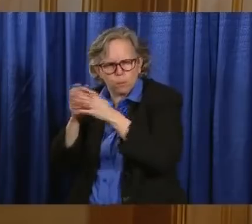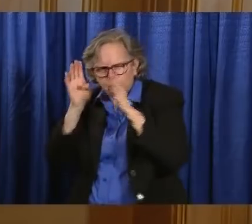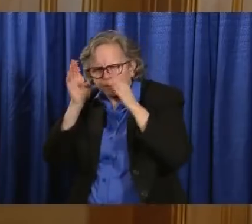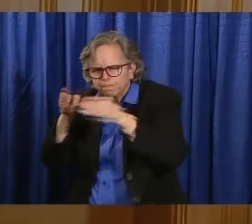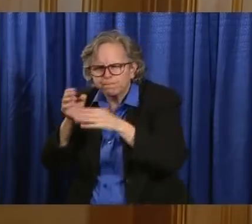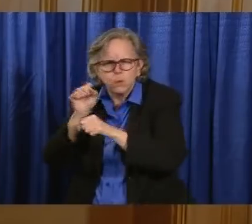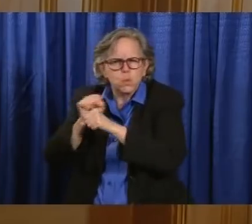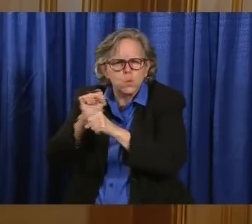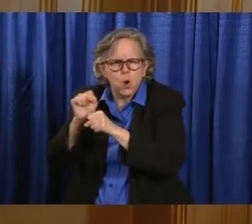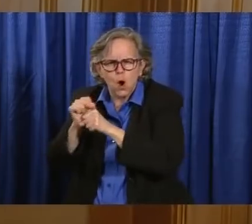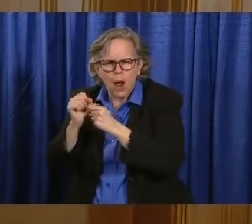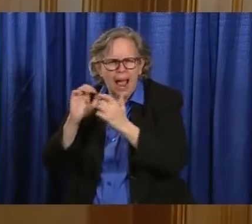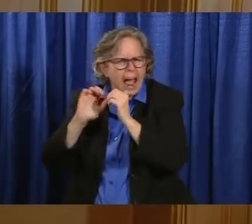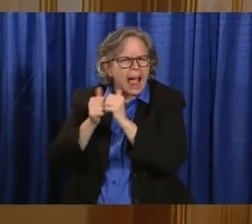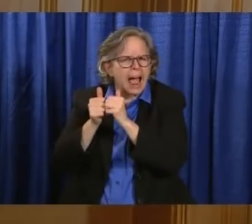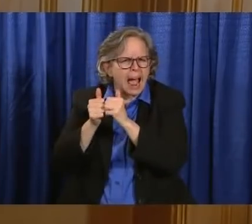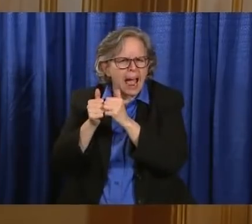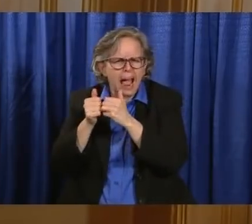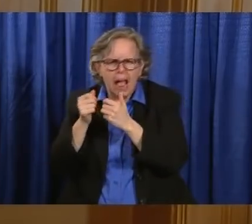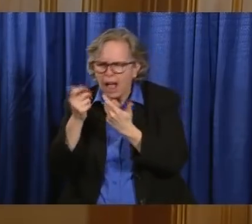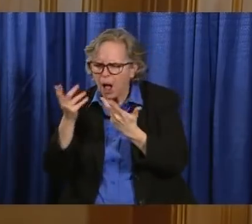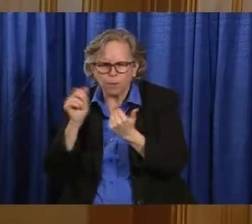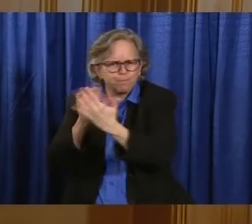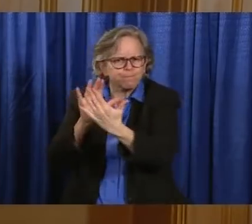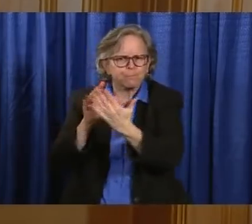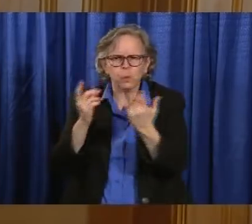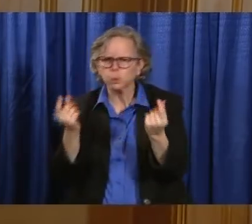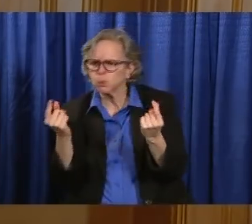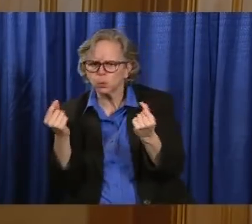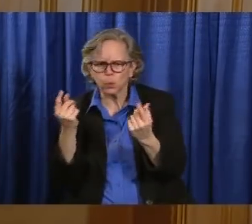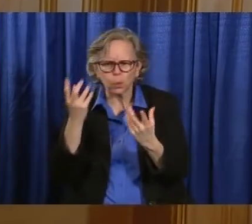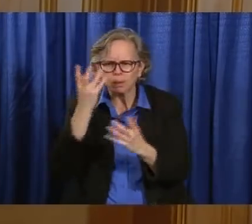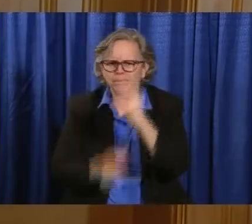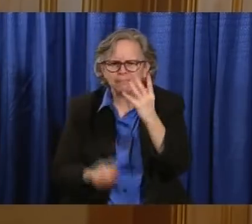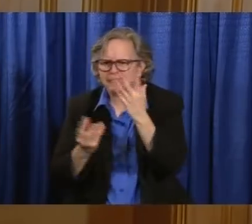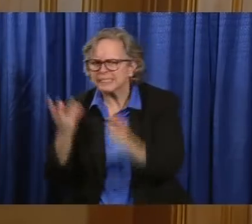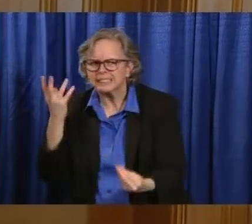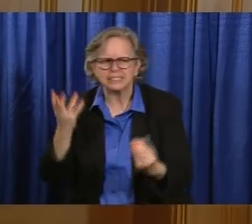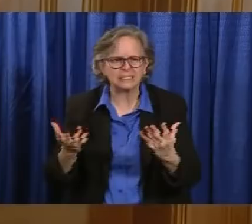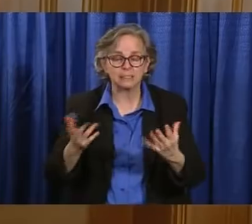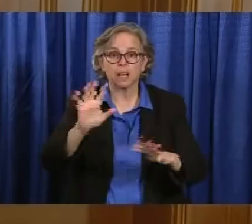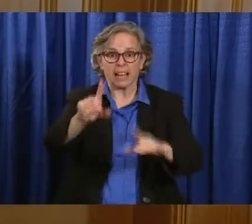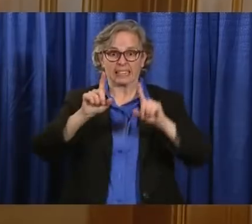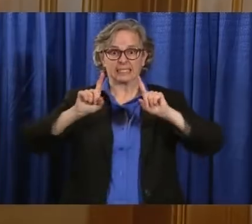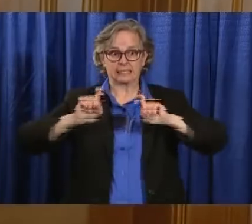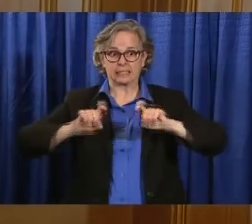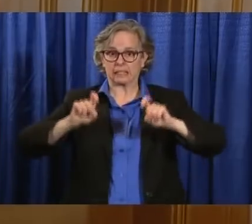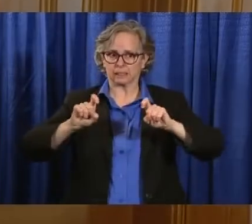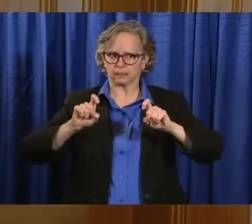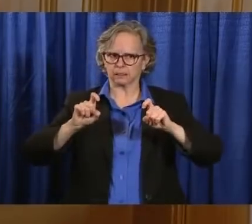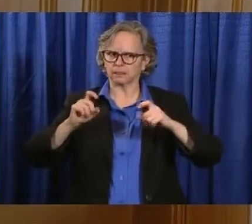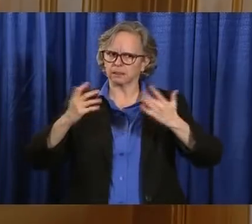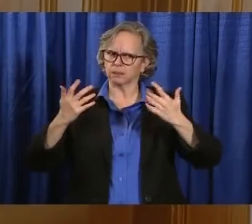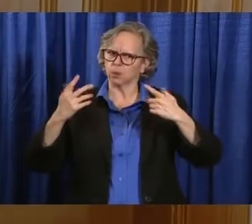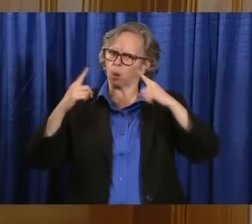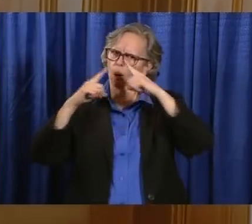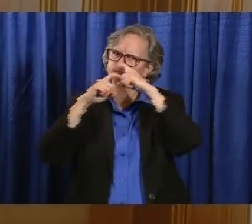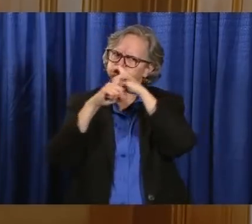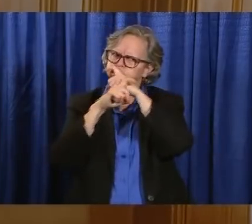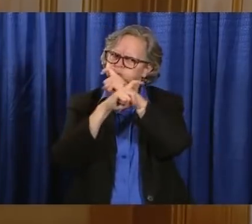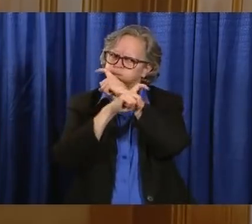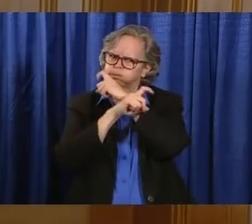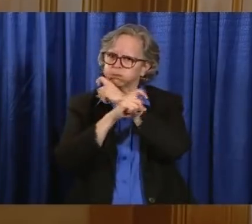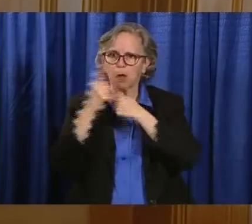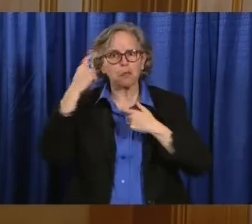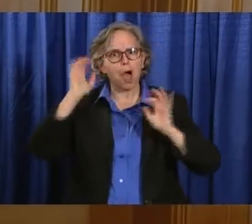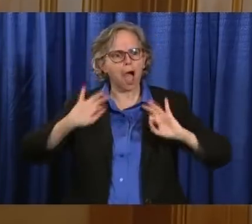sure that those are in fact available. So this testing is a little more complex than I might think, and